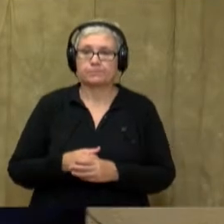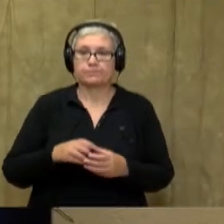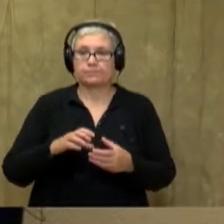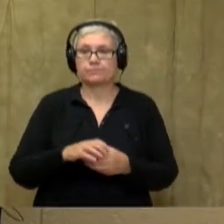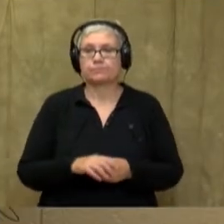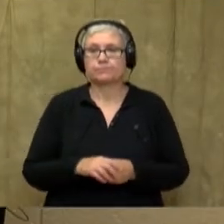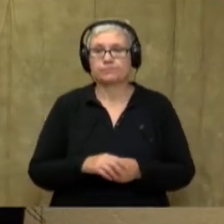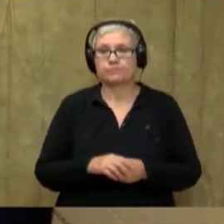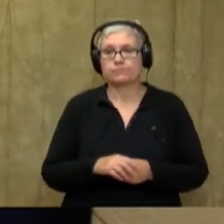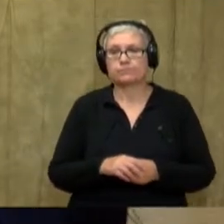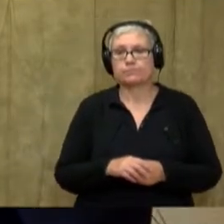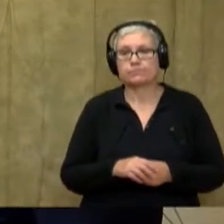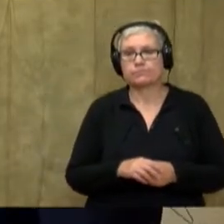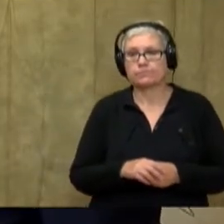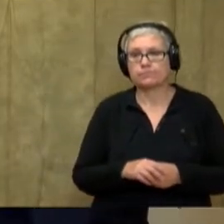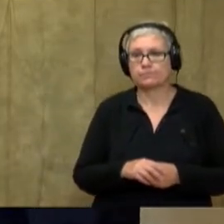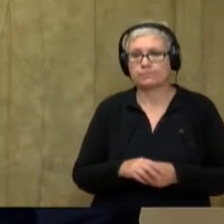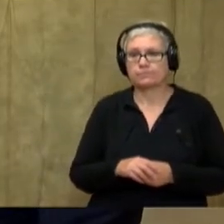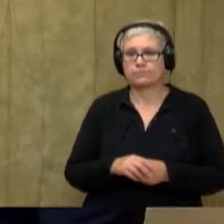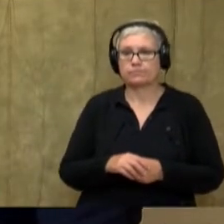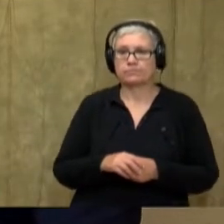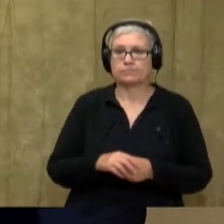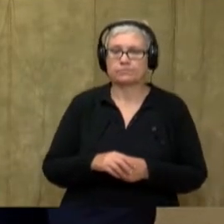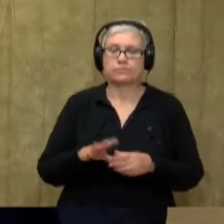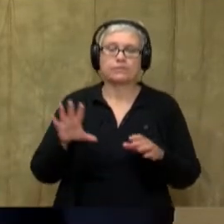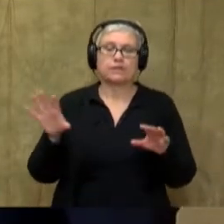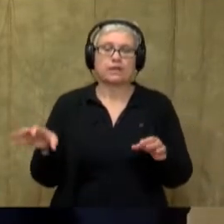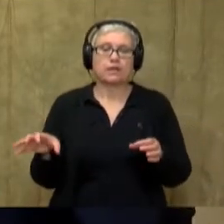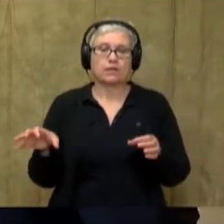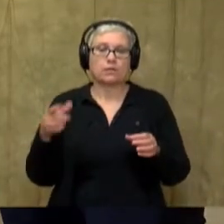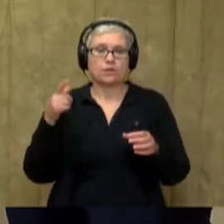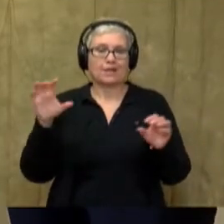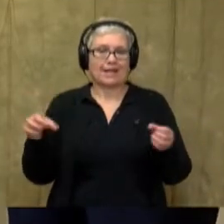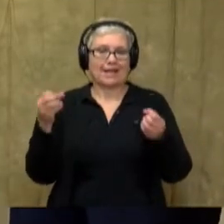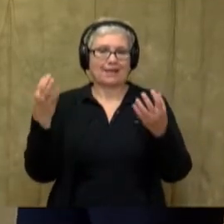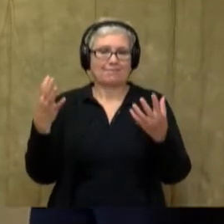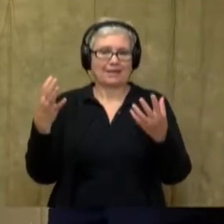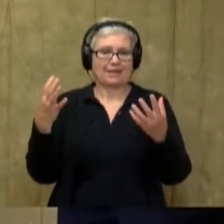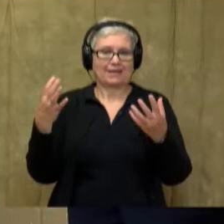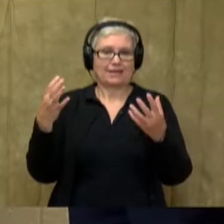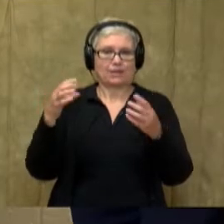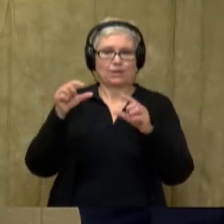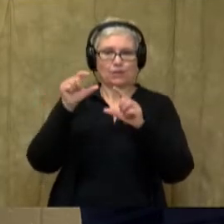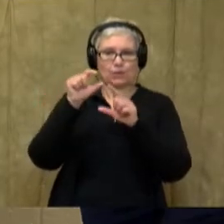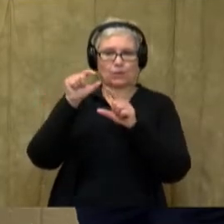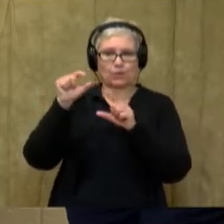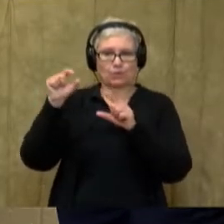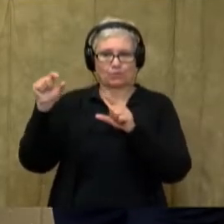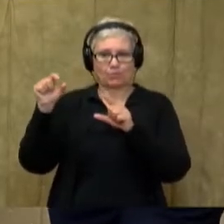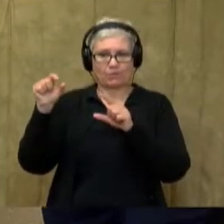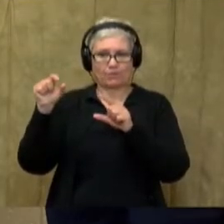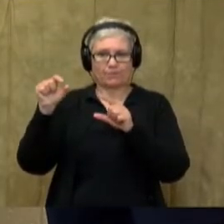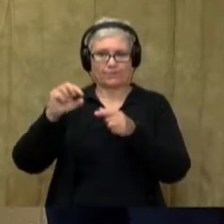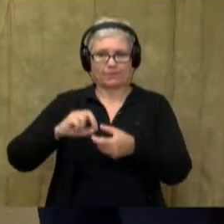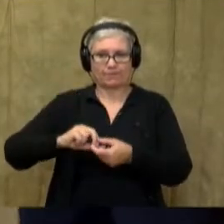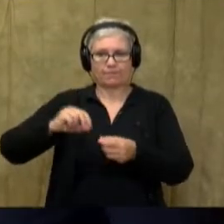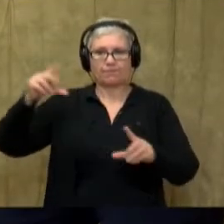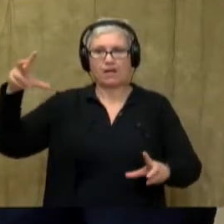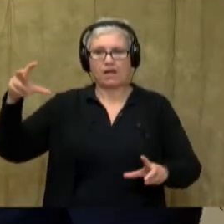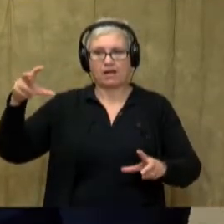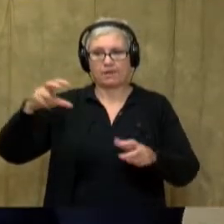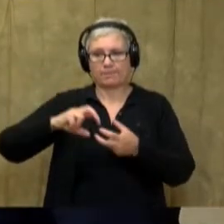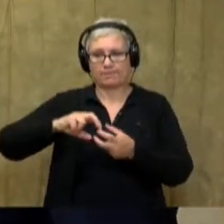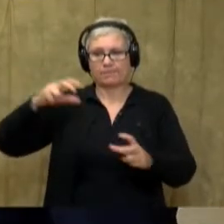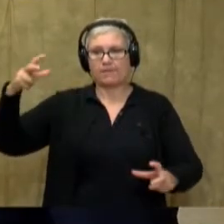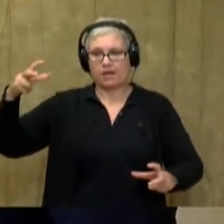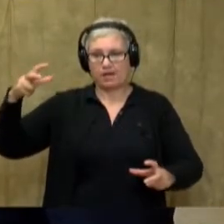paint? And then when we're looking at how many total cubes we're dealing with, we're talking about this idea of volume. So